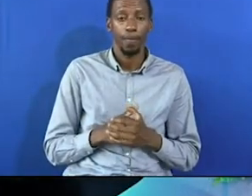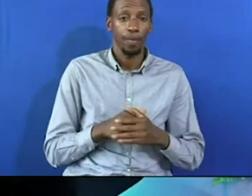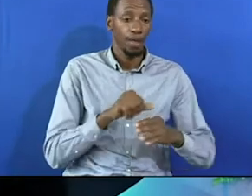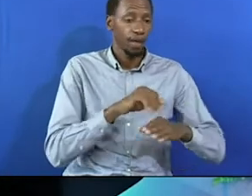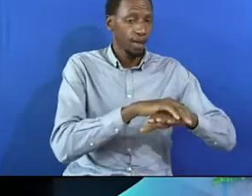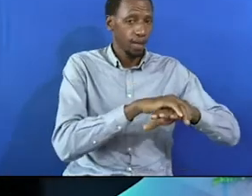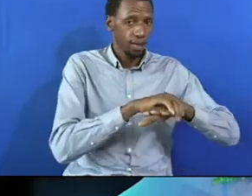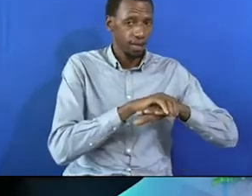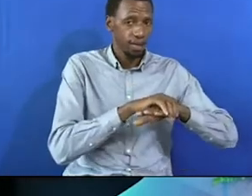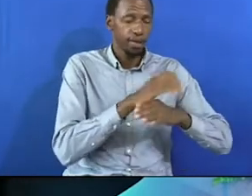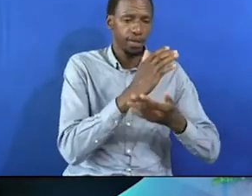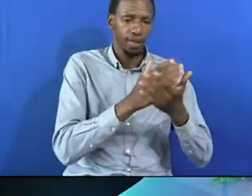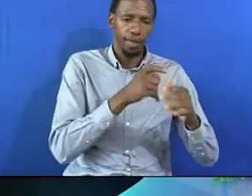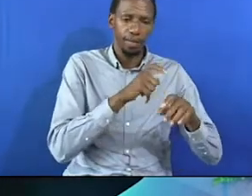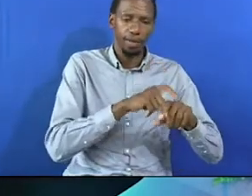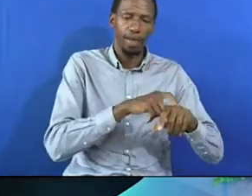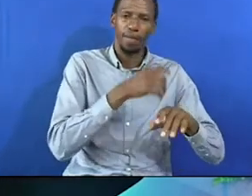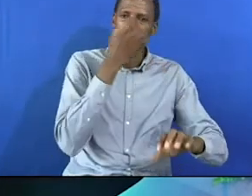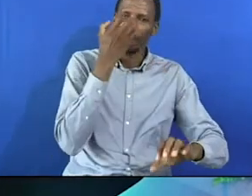English can be difficult.